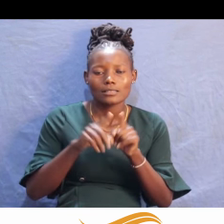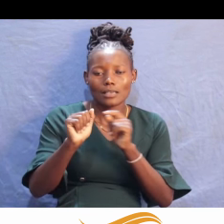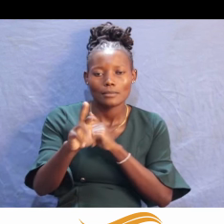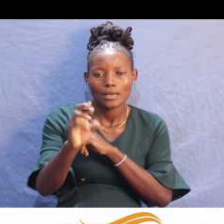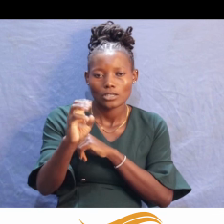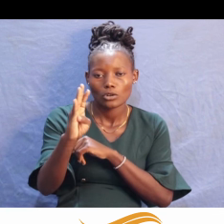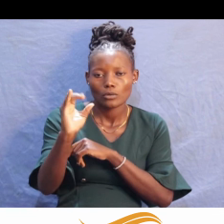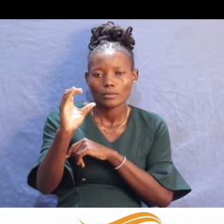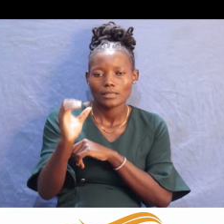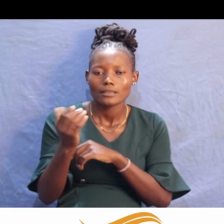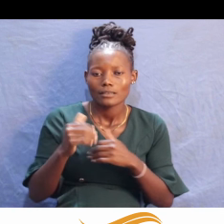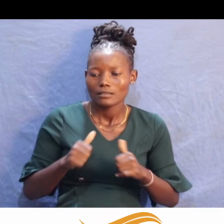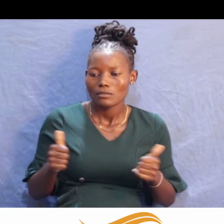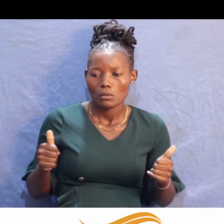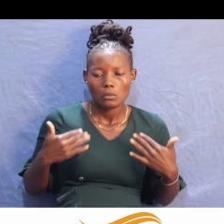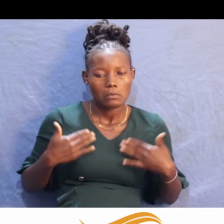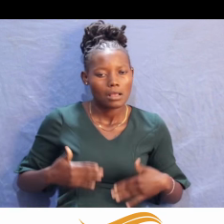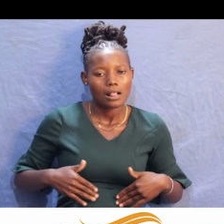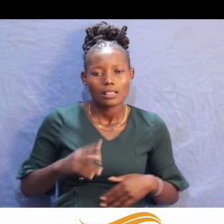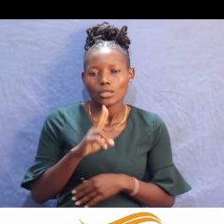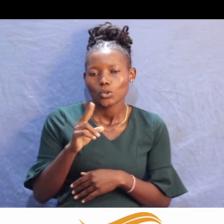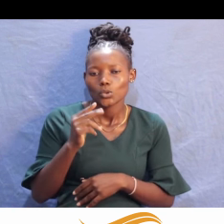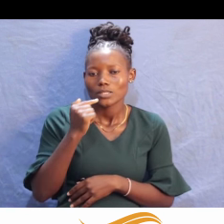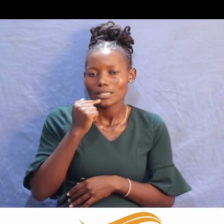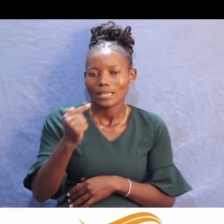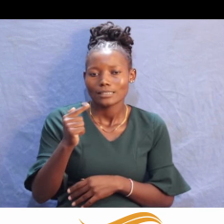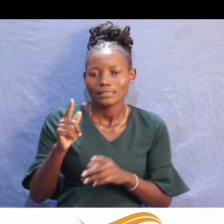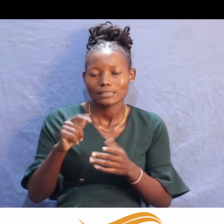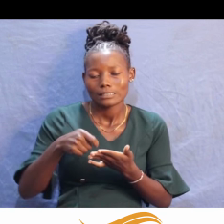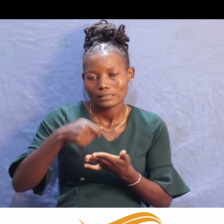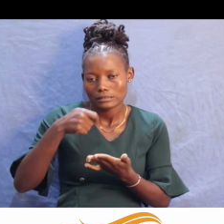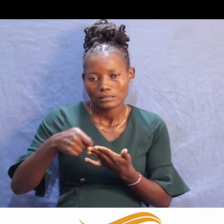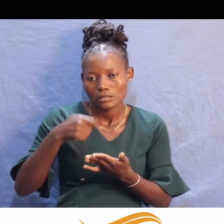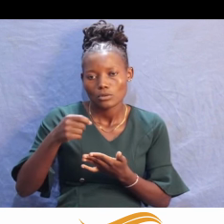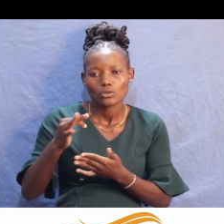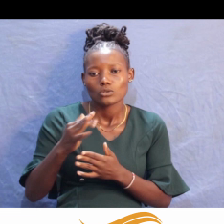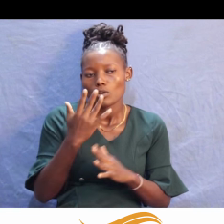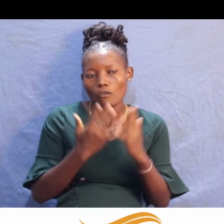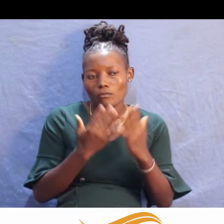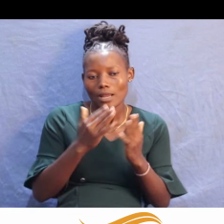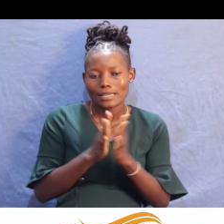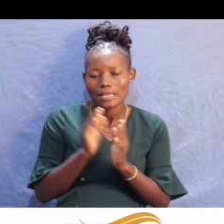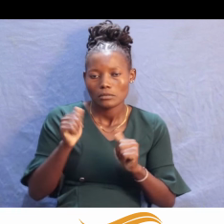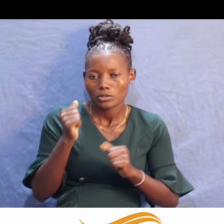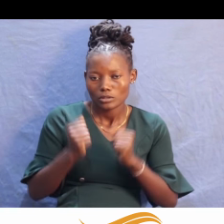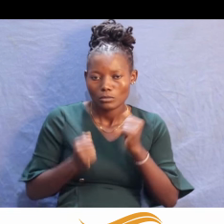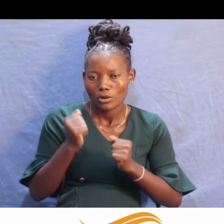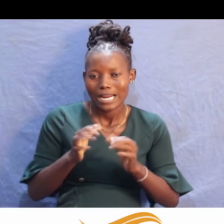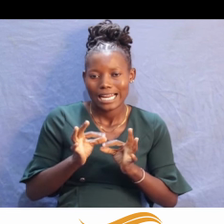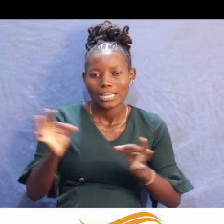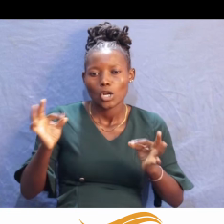is now putting out 100 teaspoons of blood per beat and can run a much longer